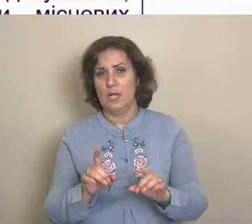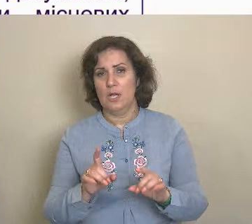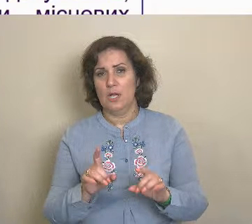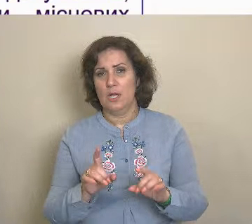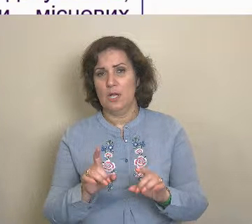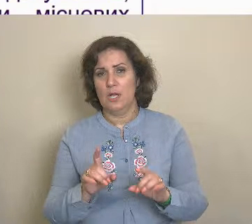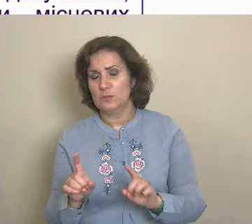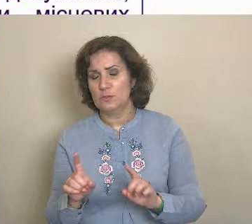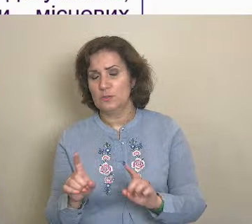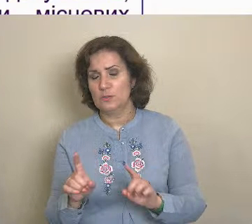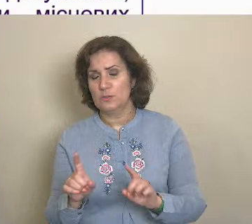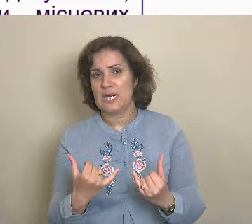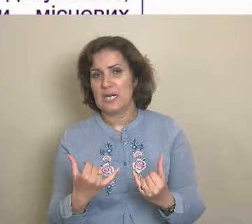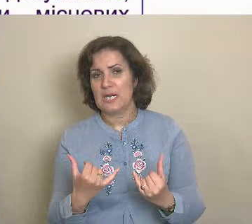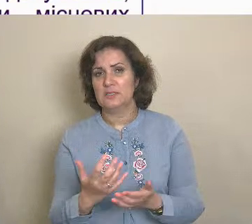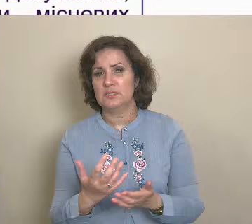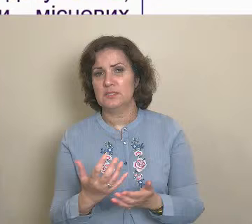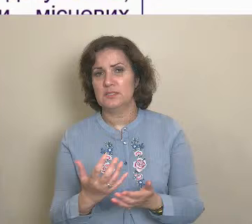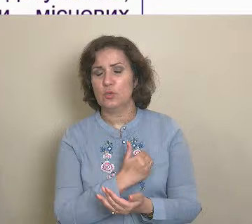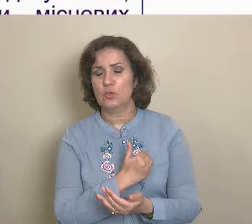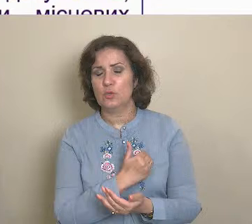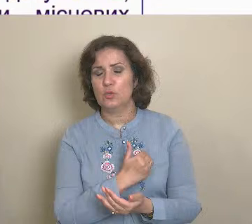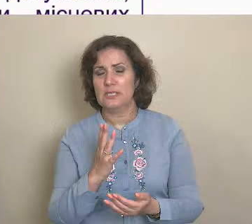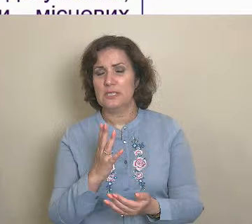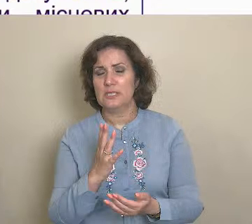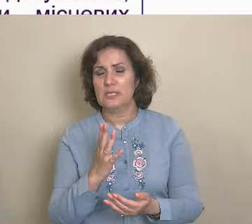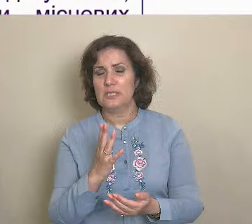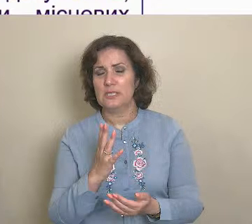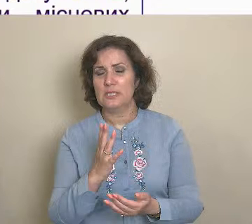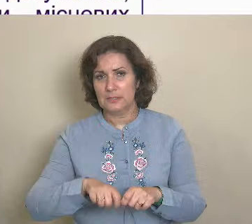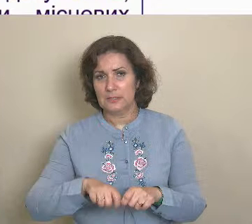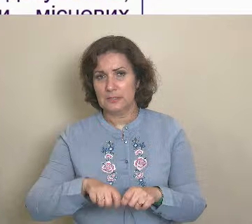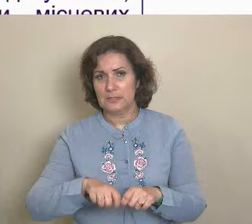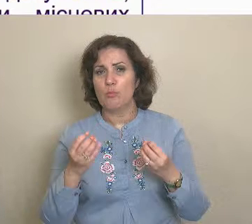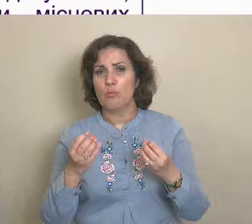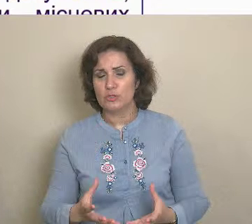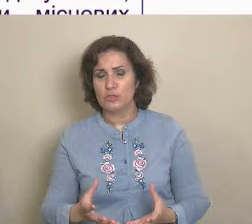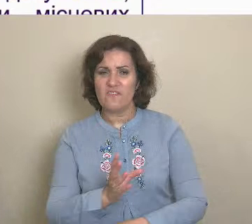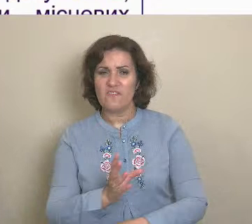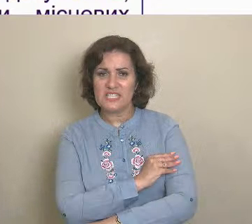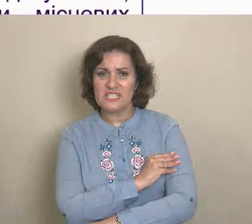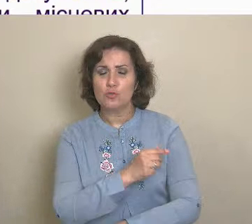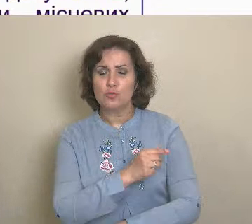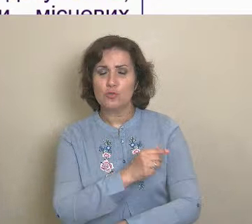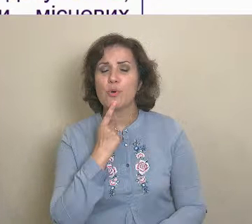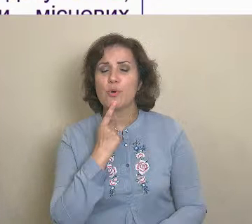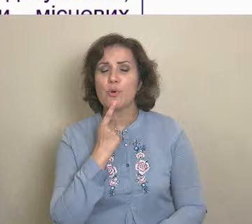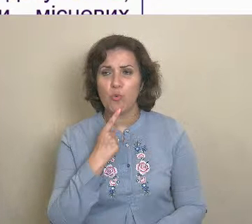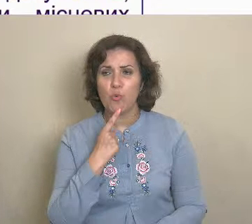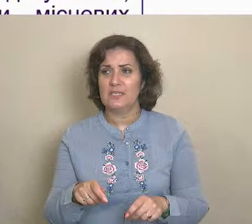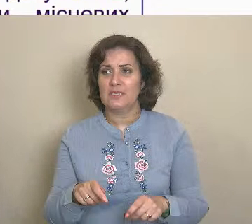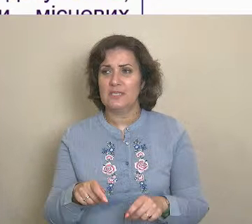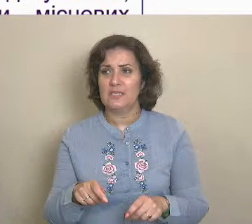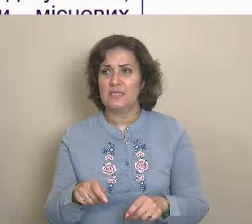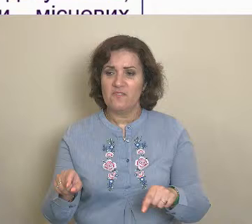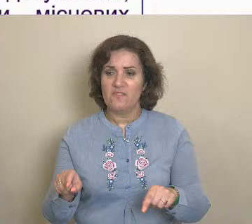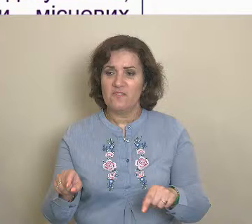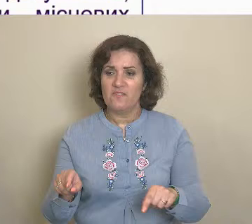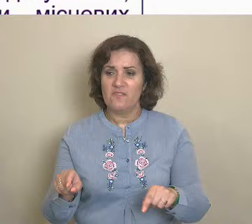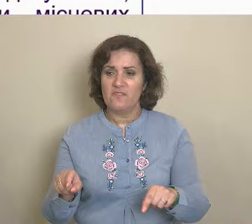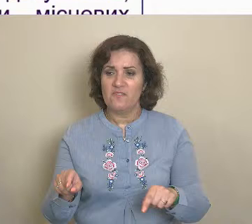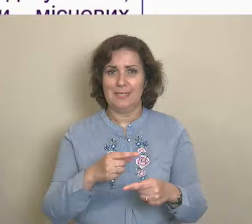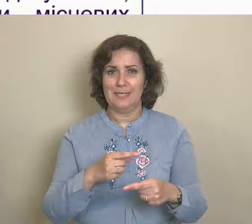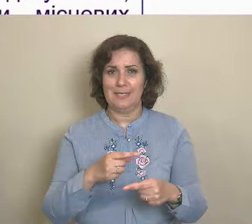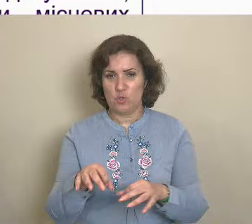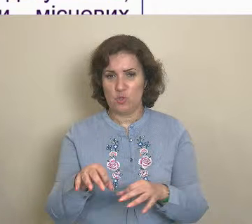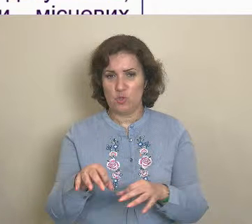Andriy said that they are going to have crash tests to physically try